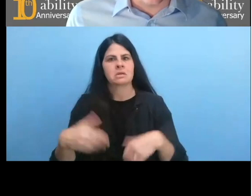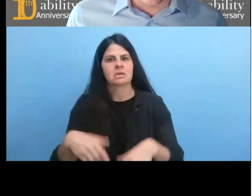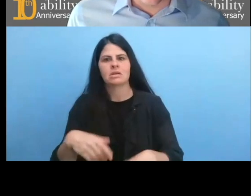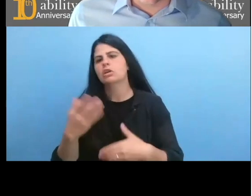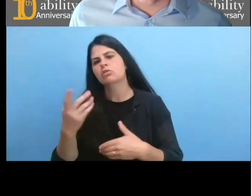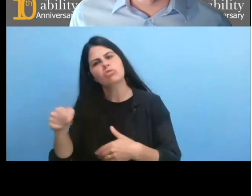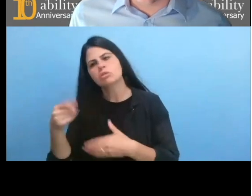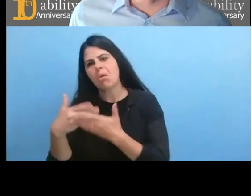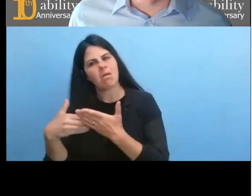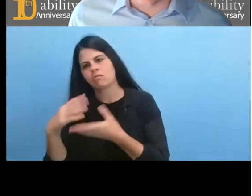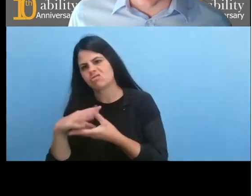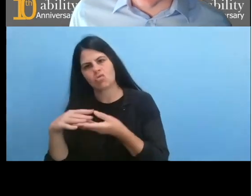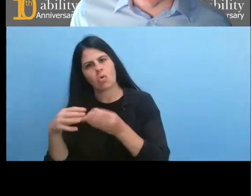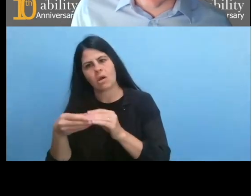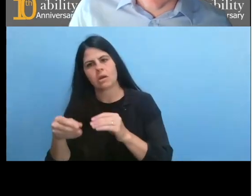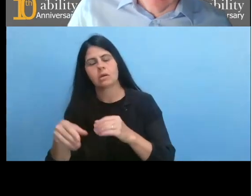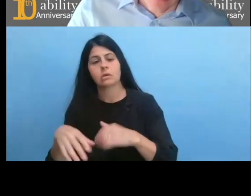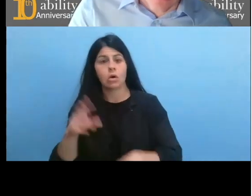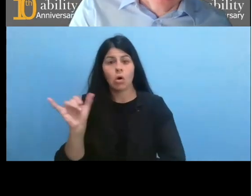are